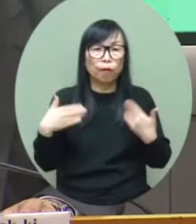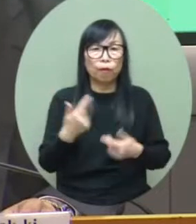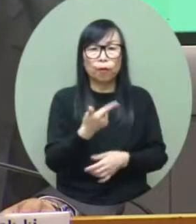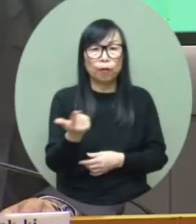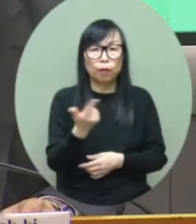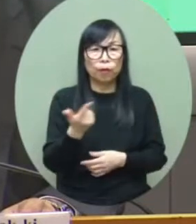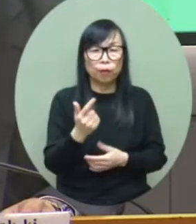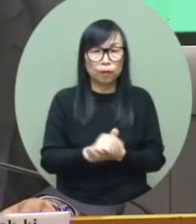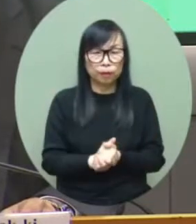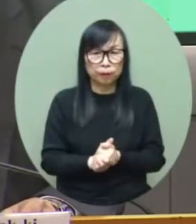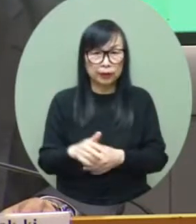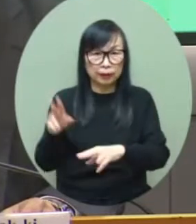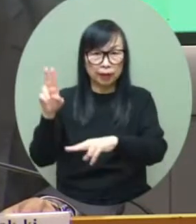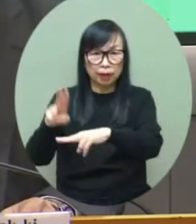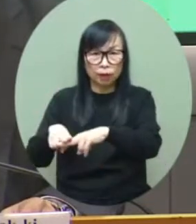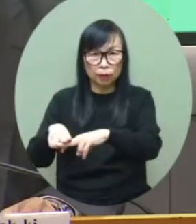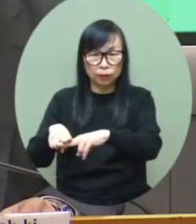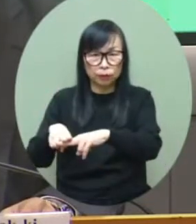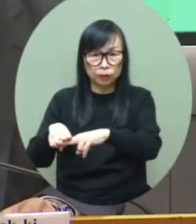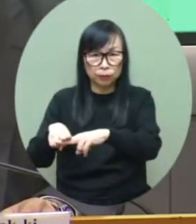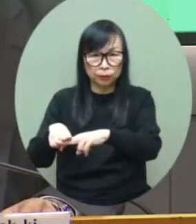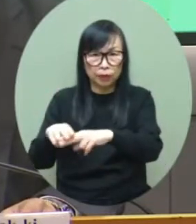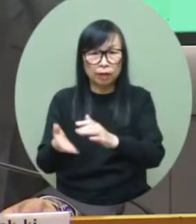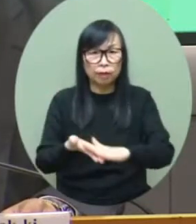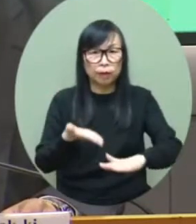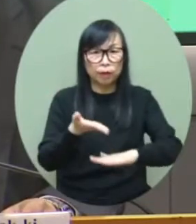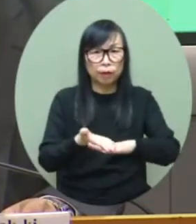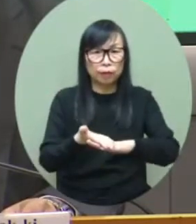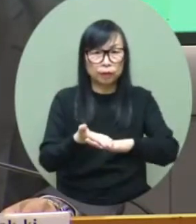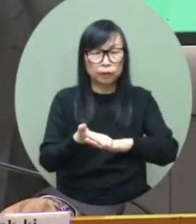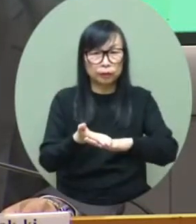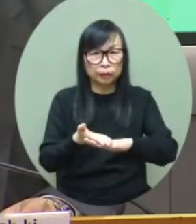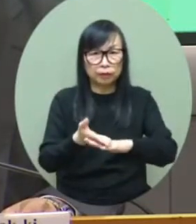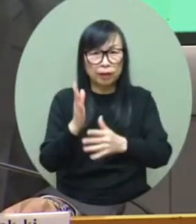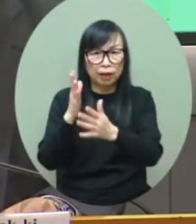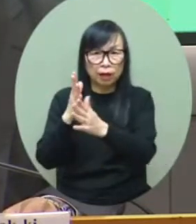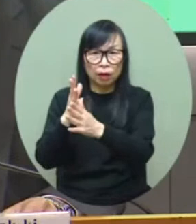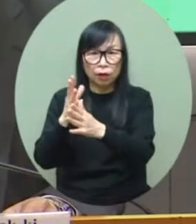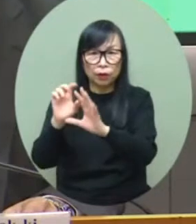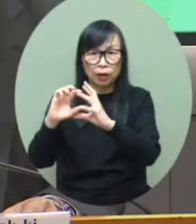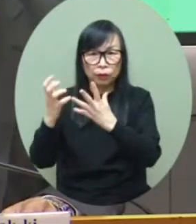community, and there will be more happiness among the people.